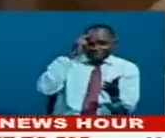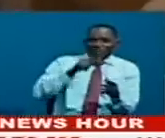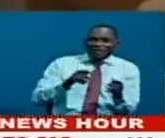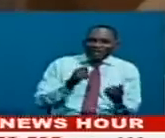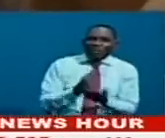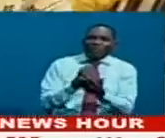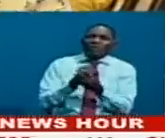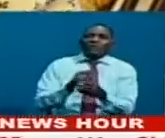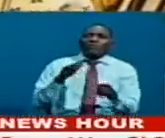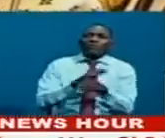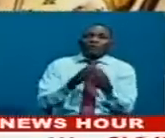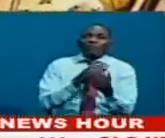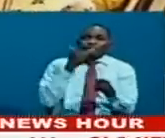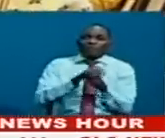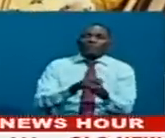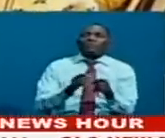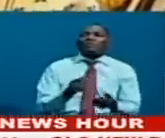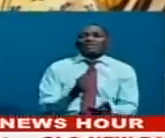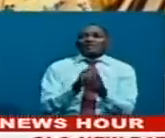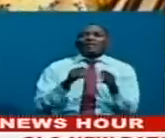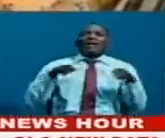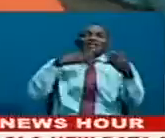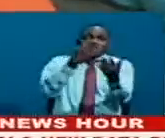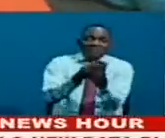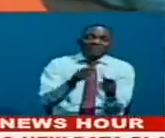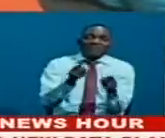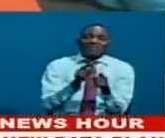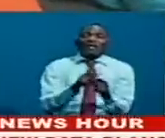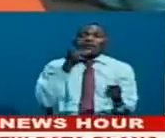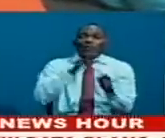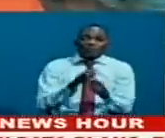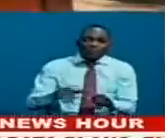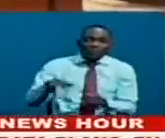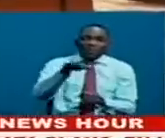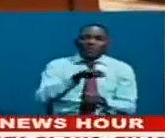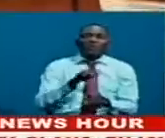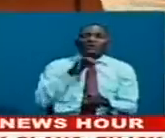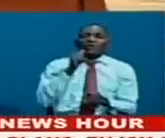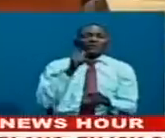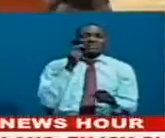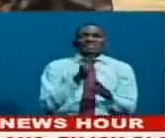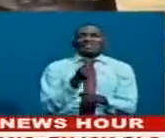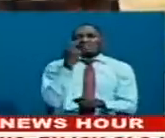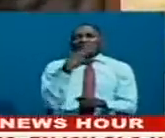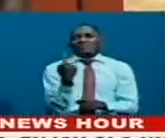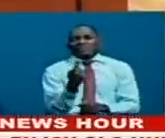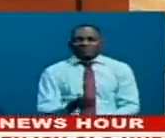resolve to fulfill all its promises, adding that those promises were not mere rhetoric.